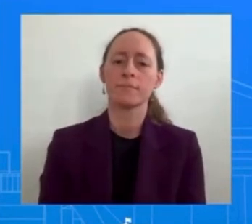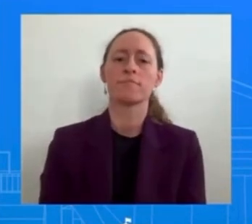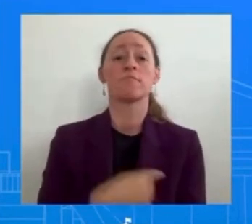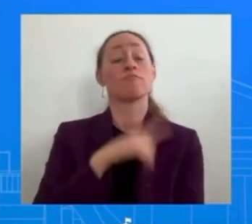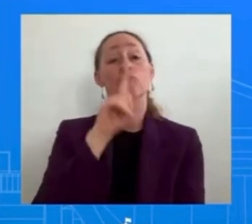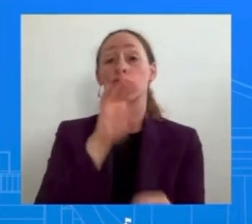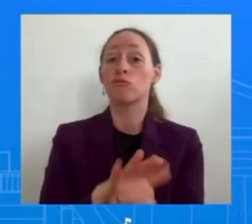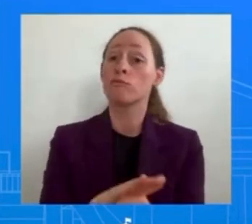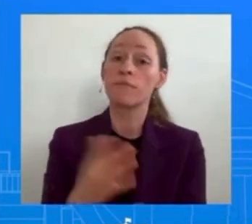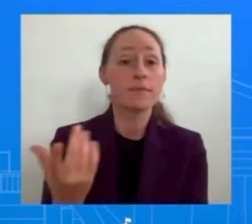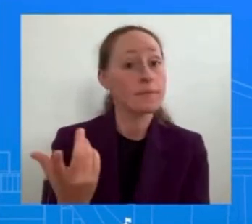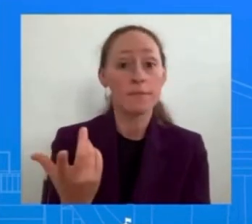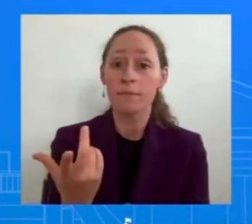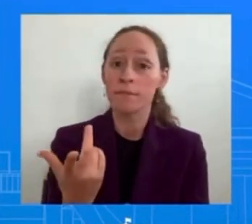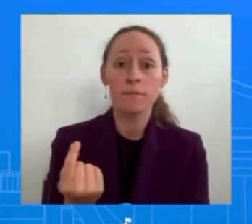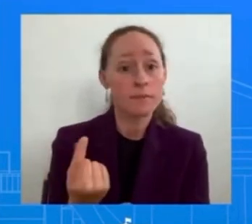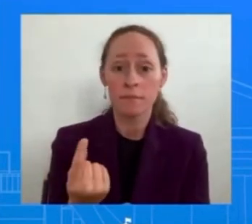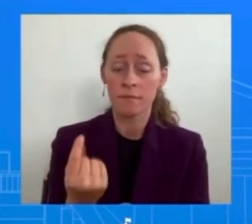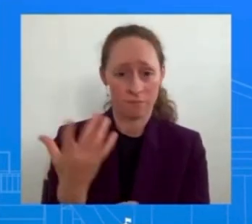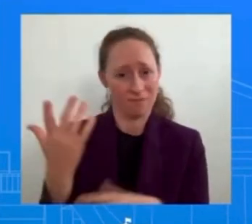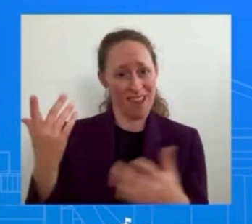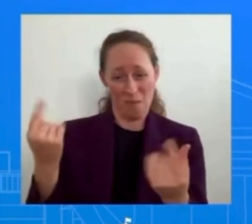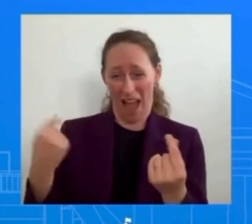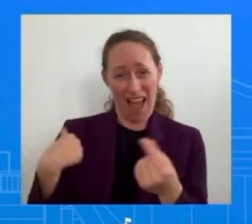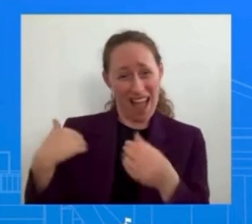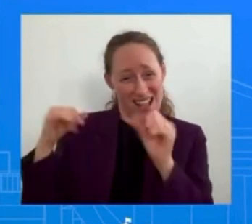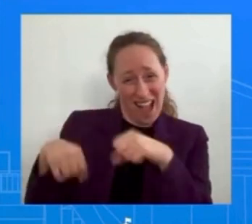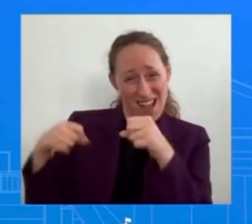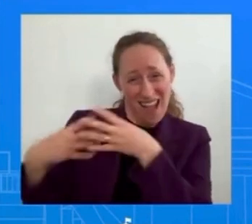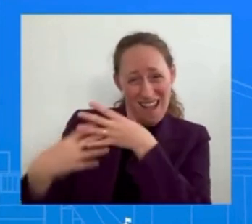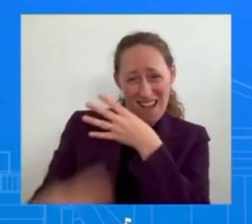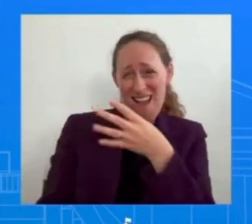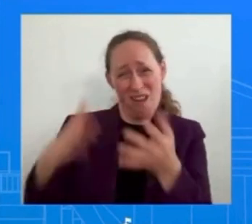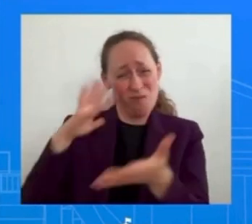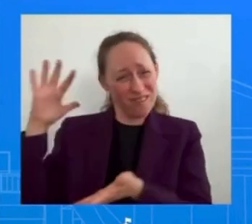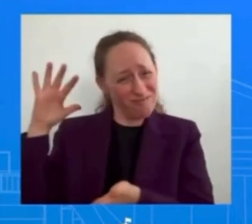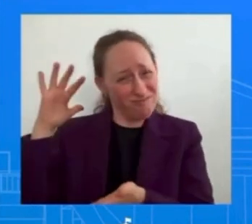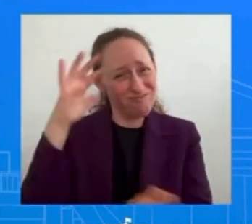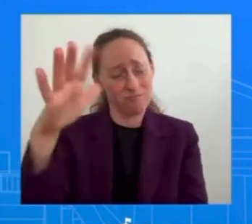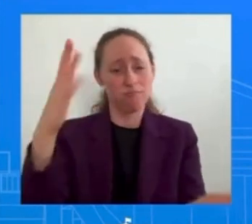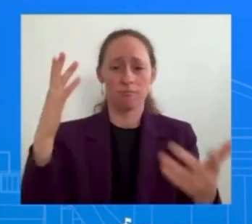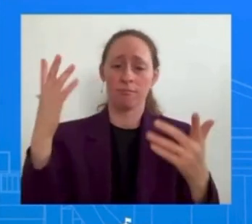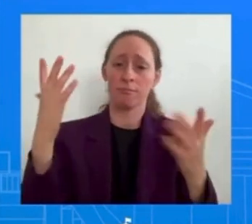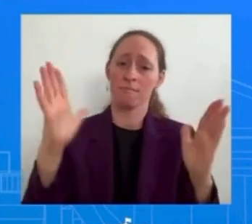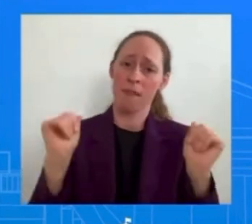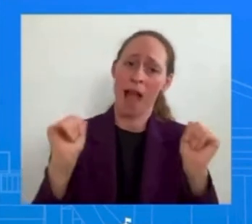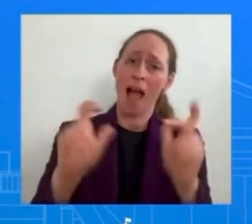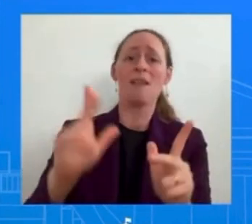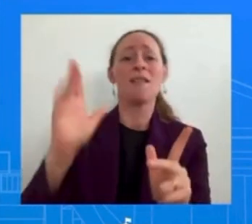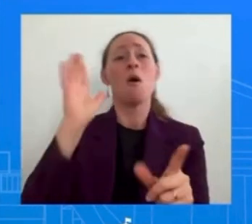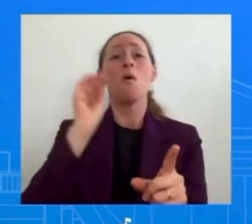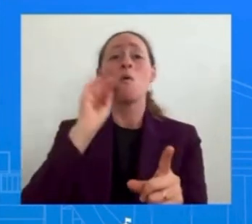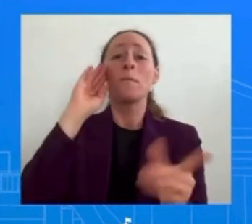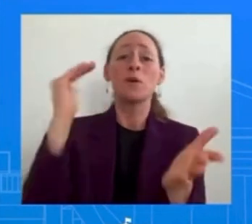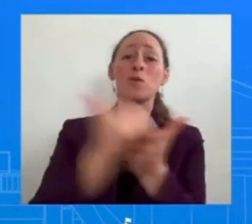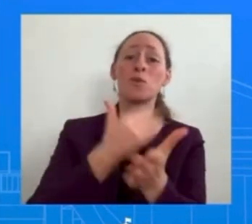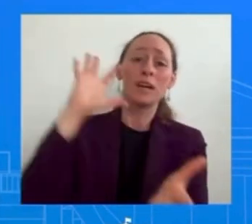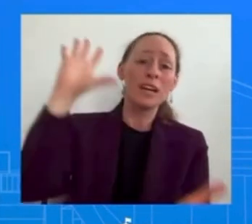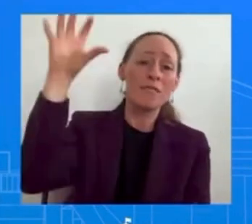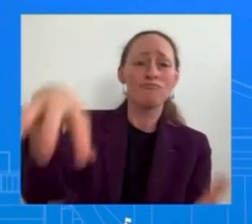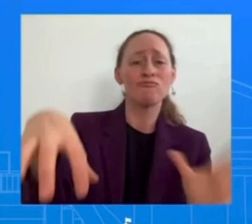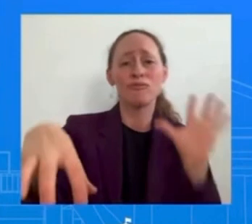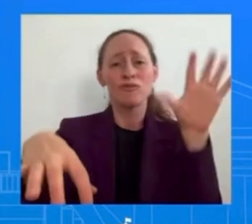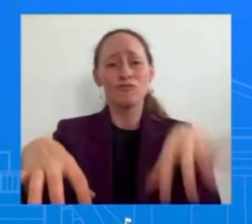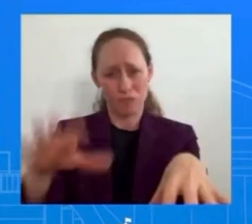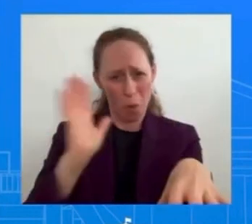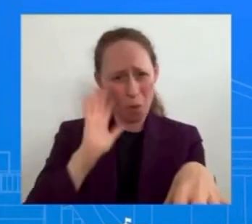you rebuild on the island, and the island that you call home. Together with our state, federal, and volunteer partners, we will continue to provide